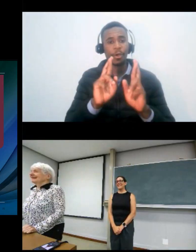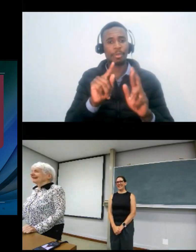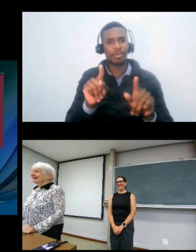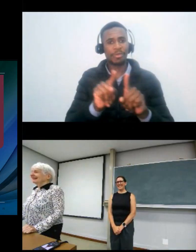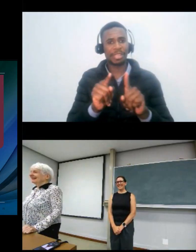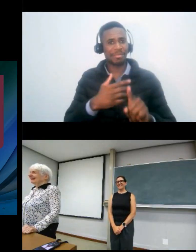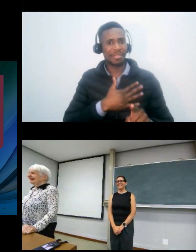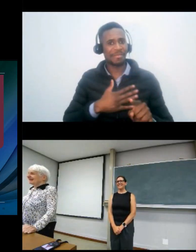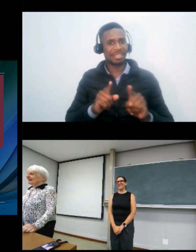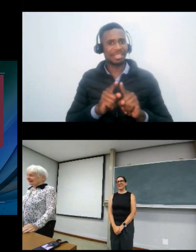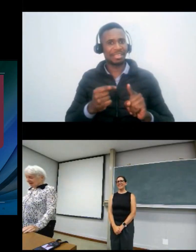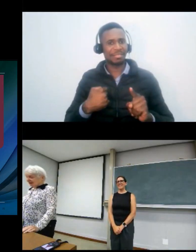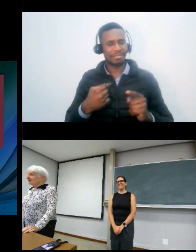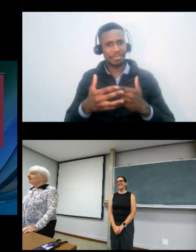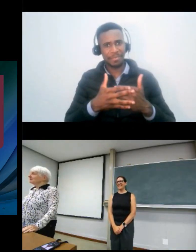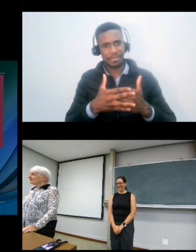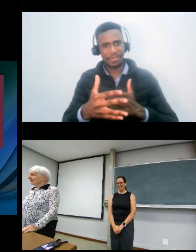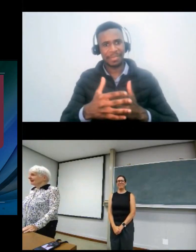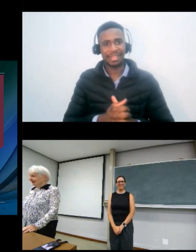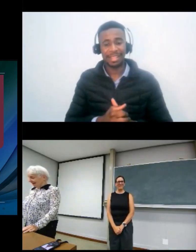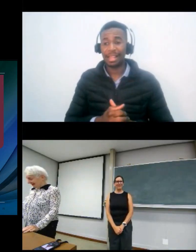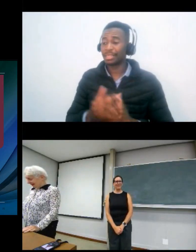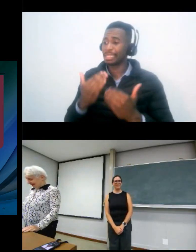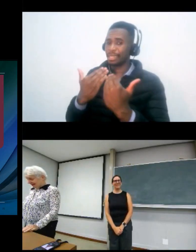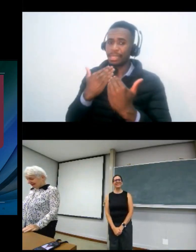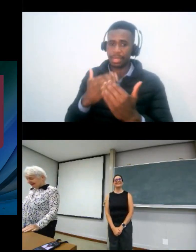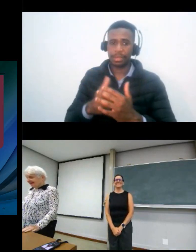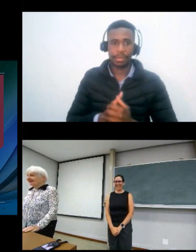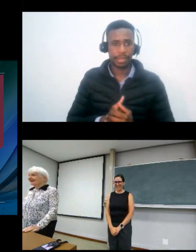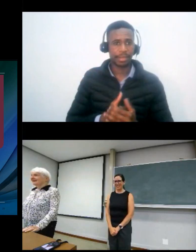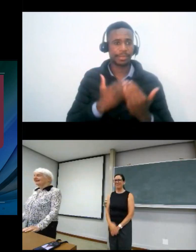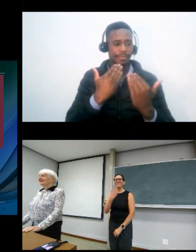more. Thank you.